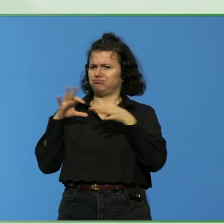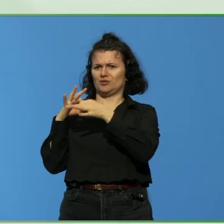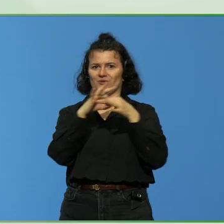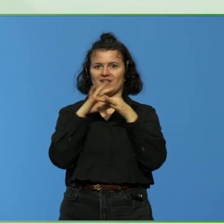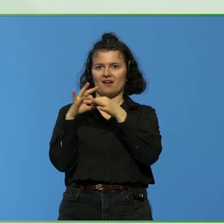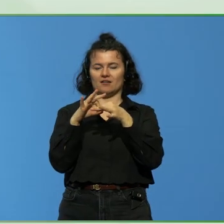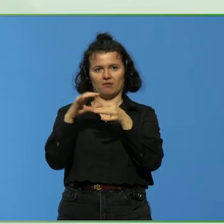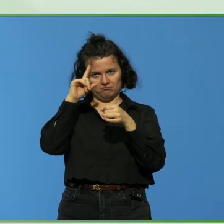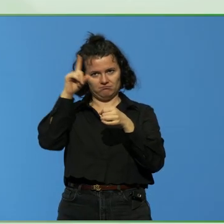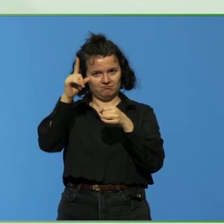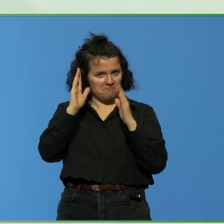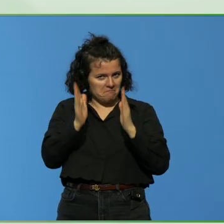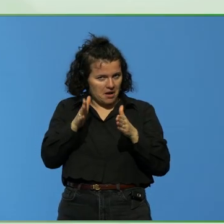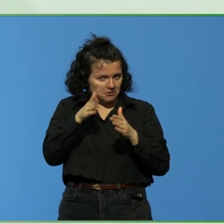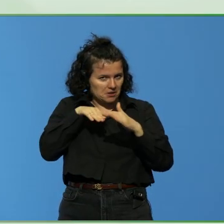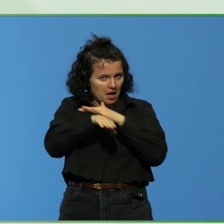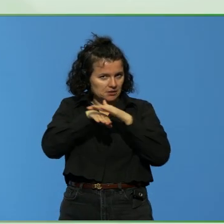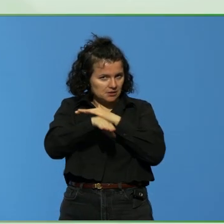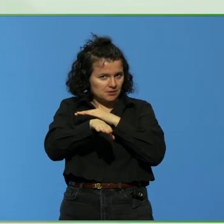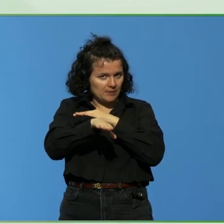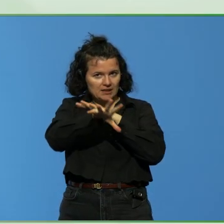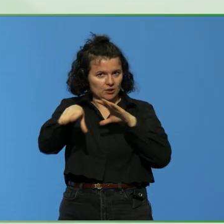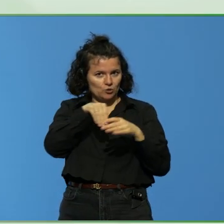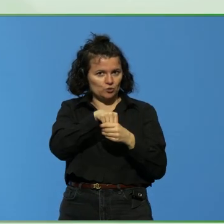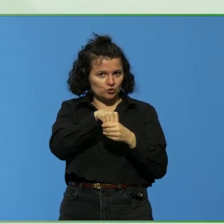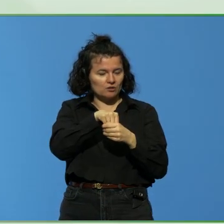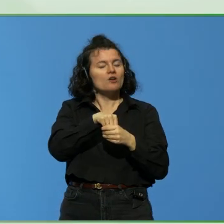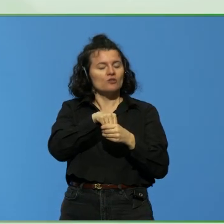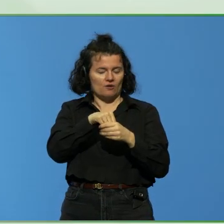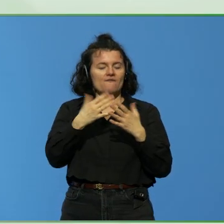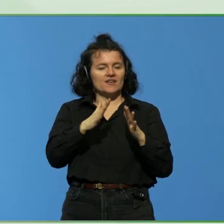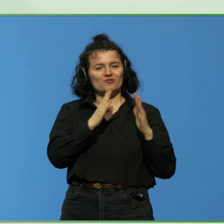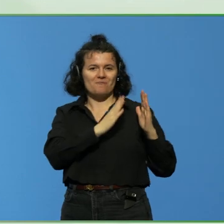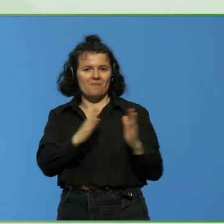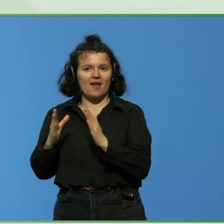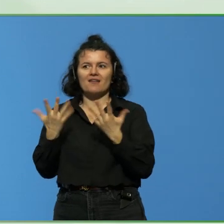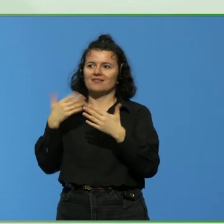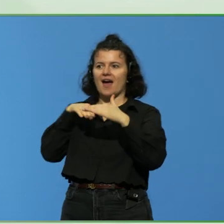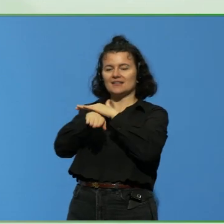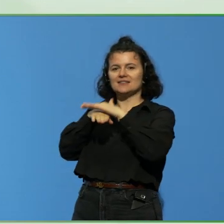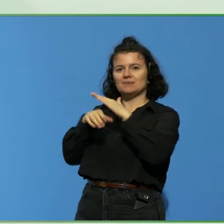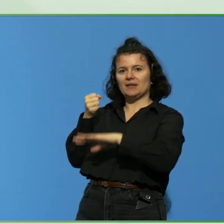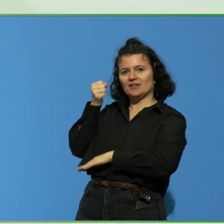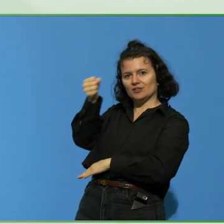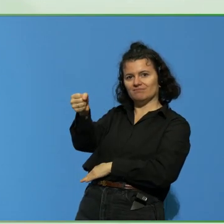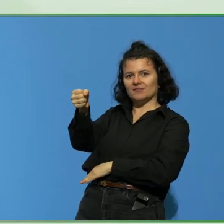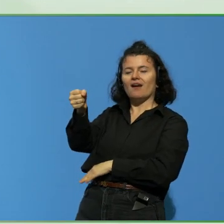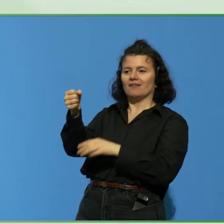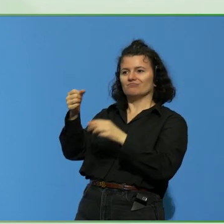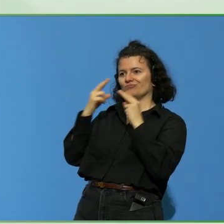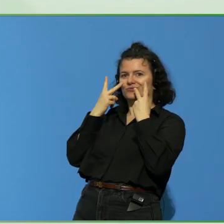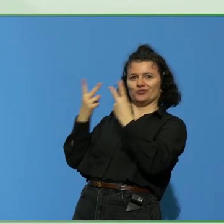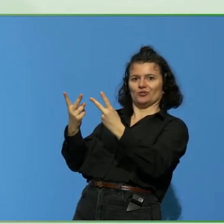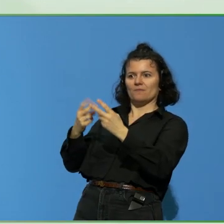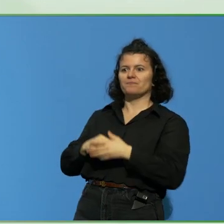are visible on television and also the event venue. What are we